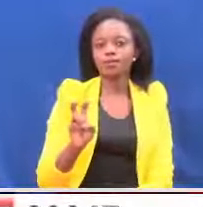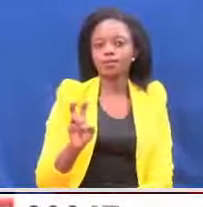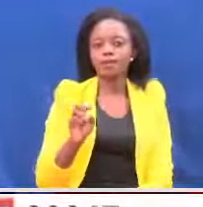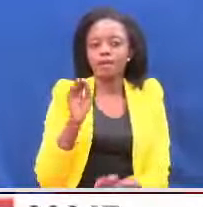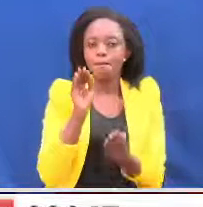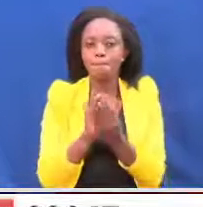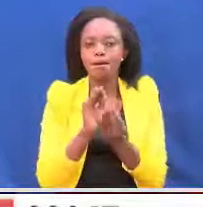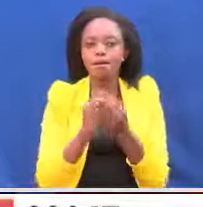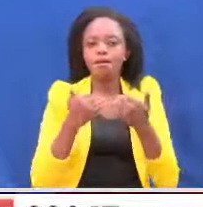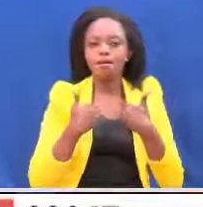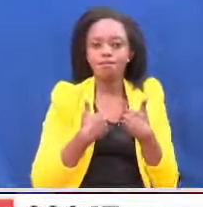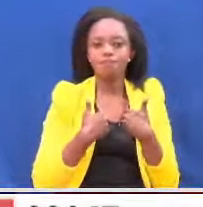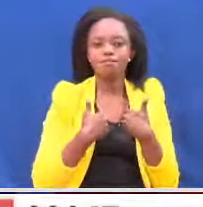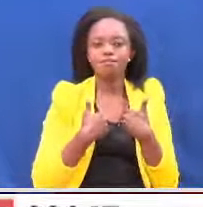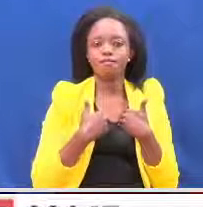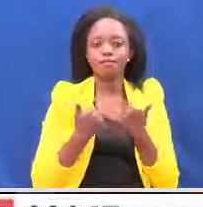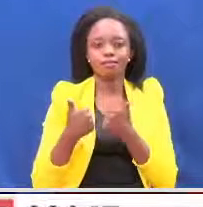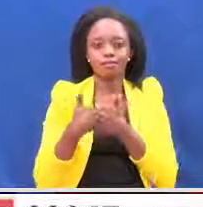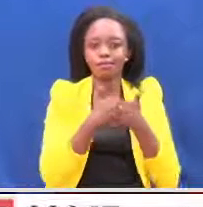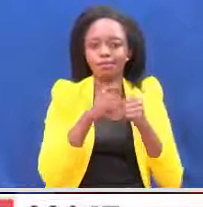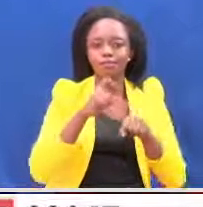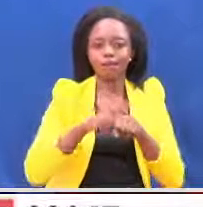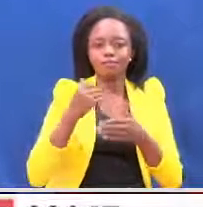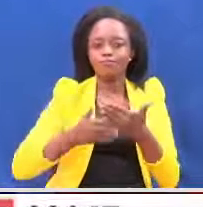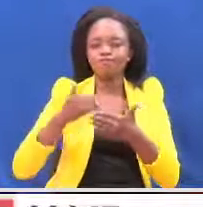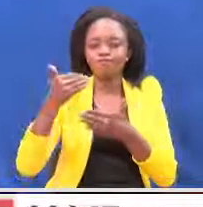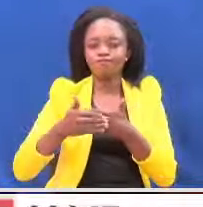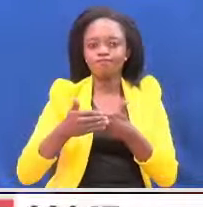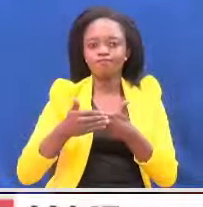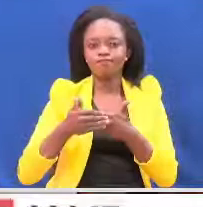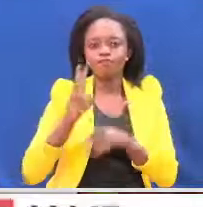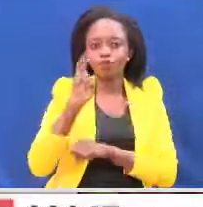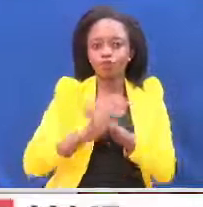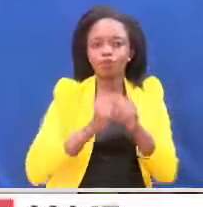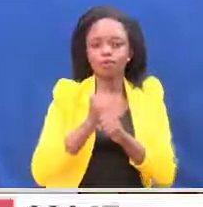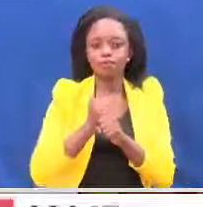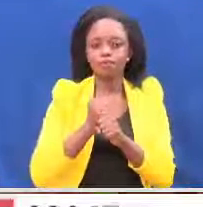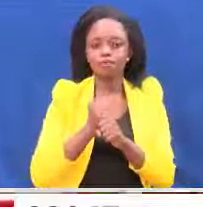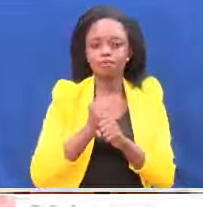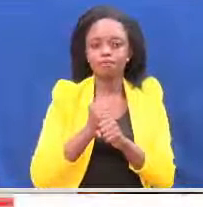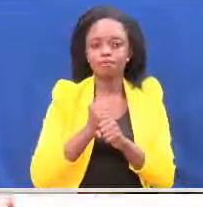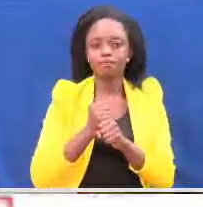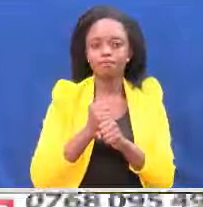through lean times, maybe for the next 2 years.